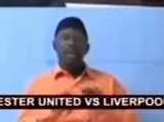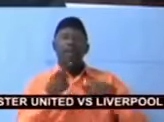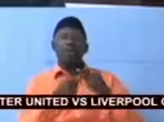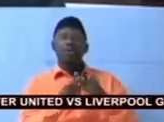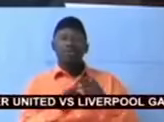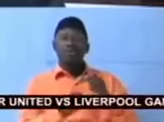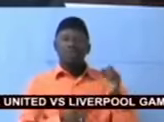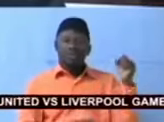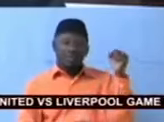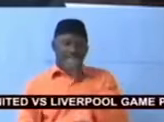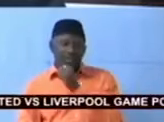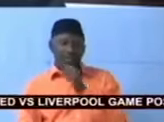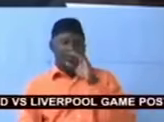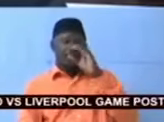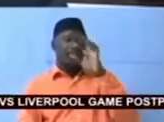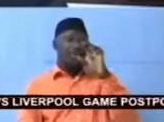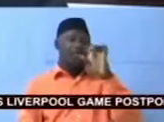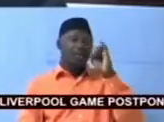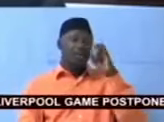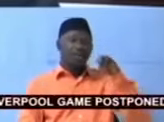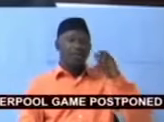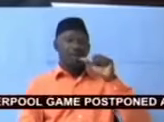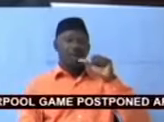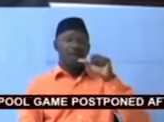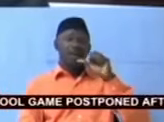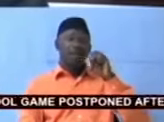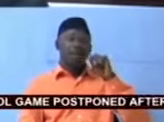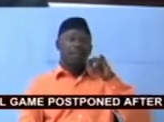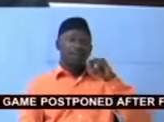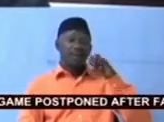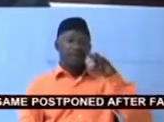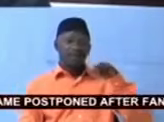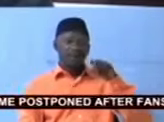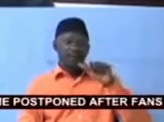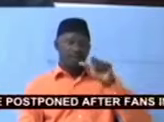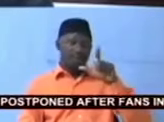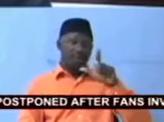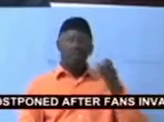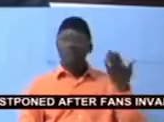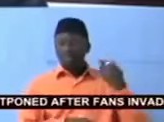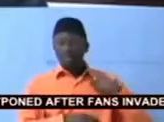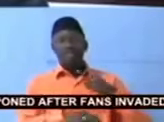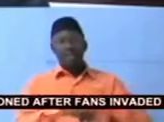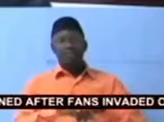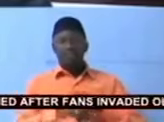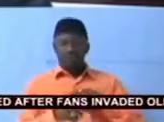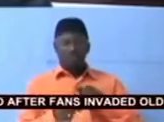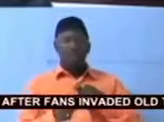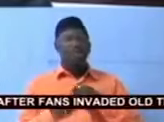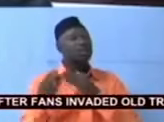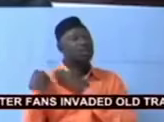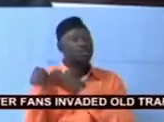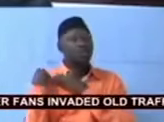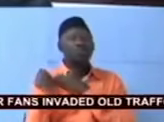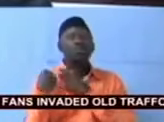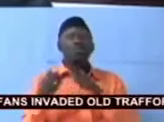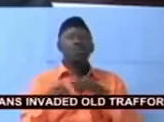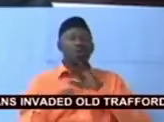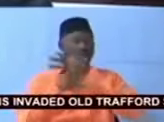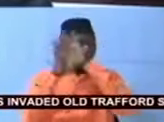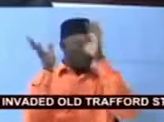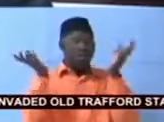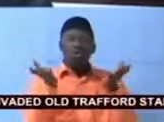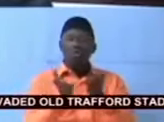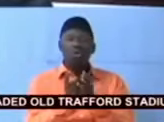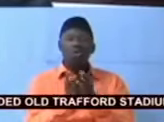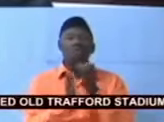bu ñewé nak ci mbiri tefar during my time we can handle all cases. Mun ci sun jamono mun nañu nak até